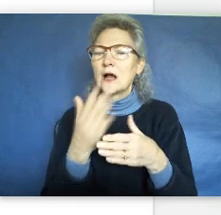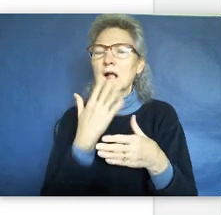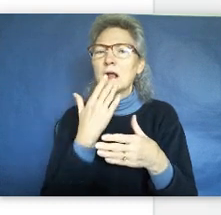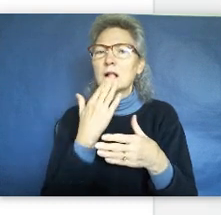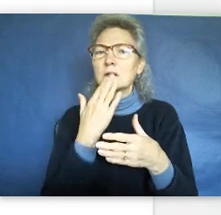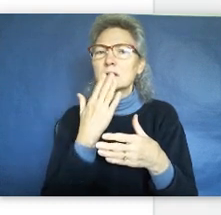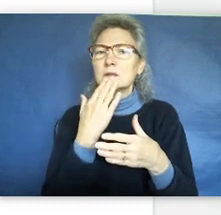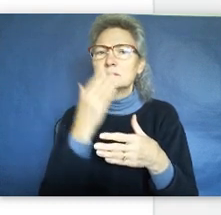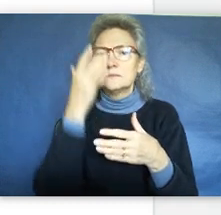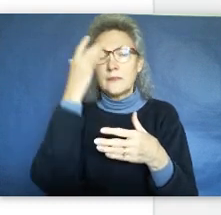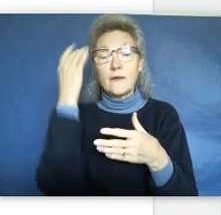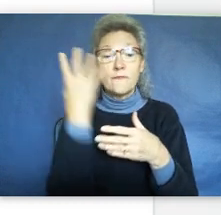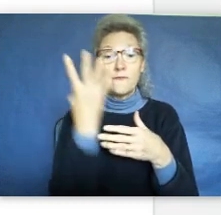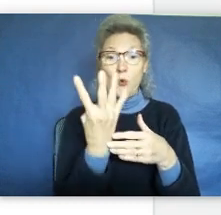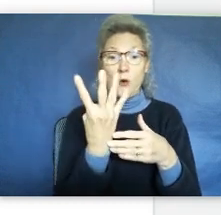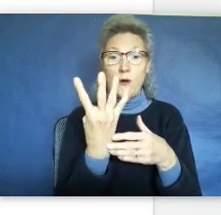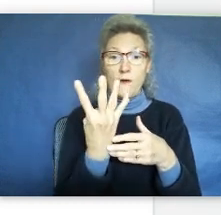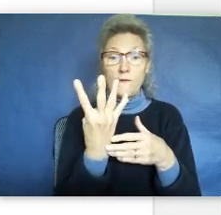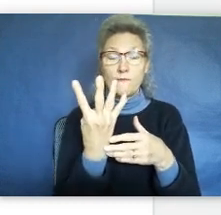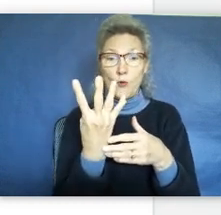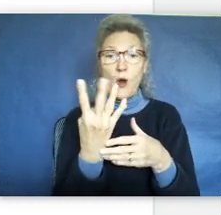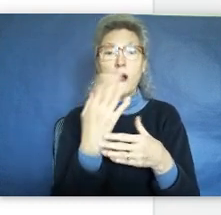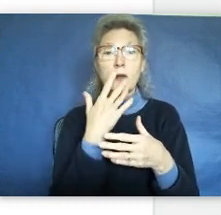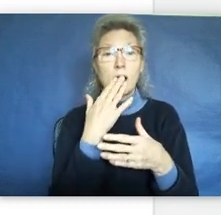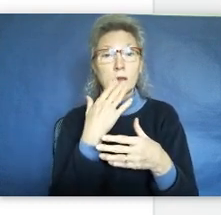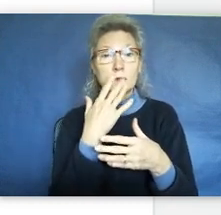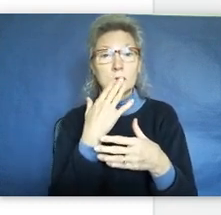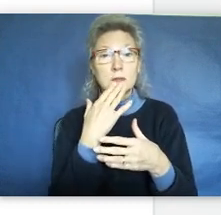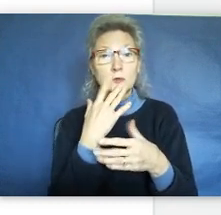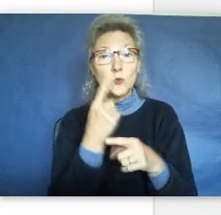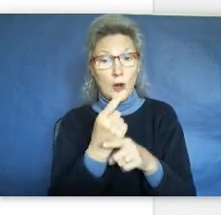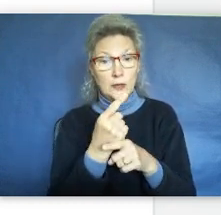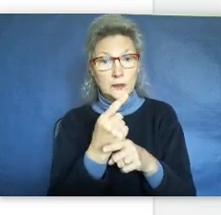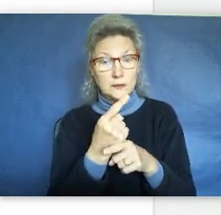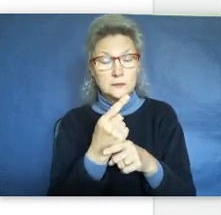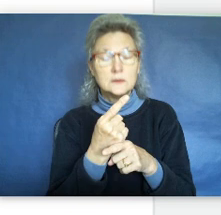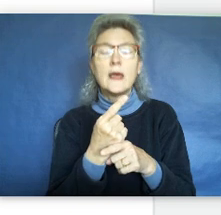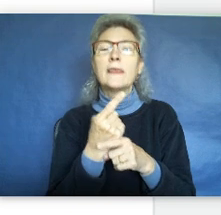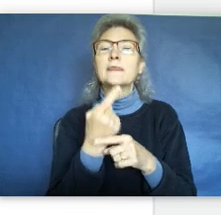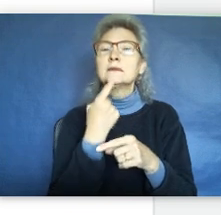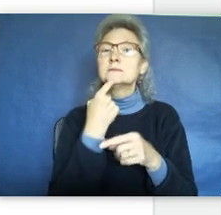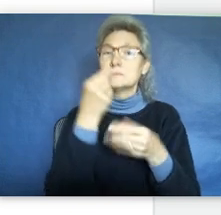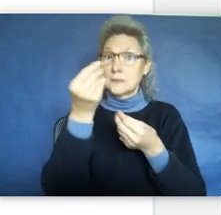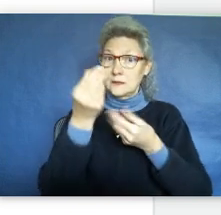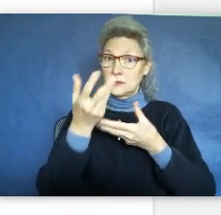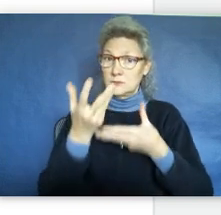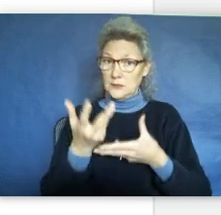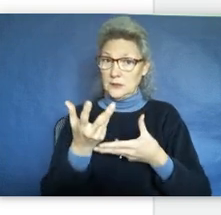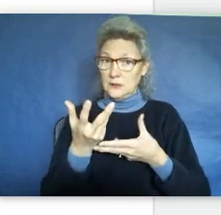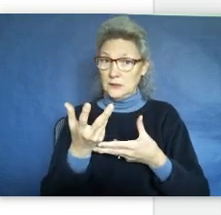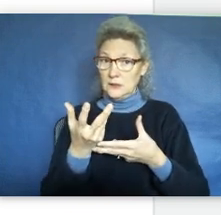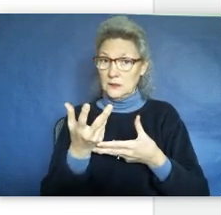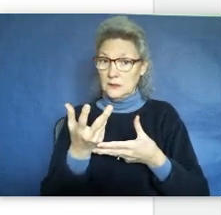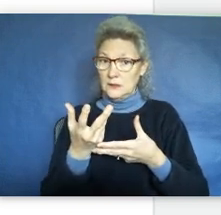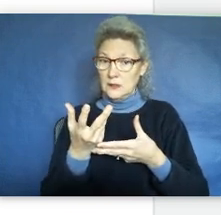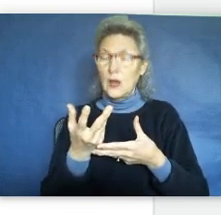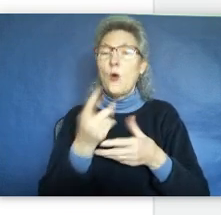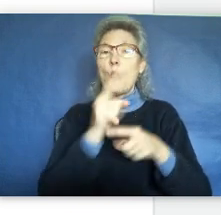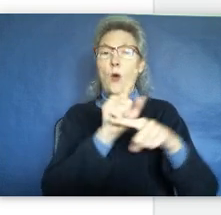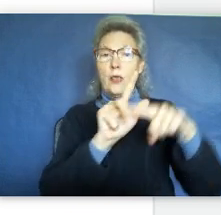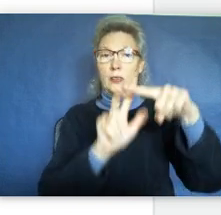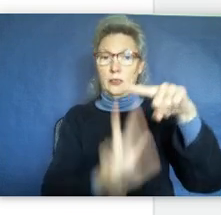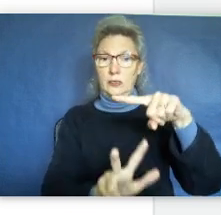in? Four. Four are shaded in. This tells me that one